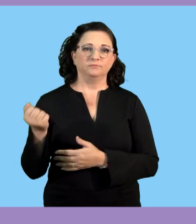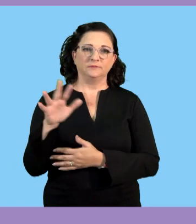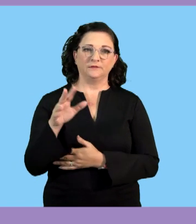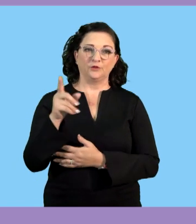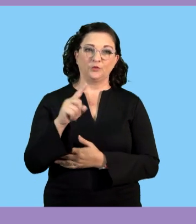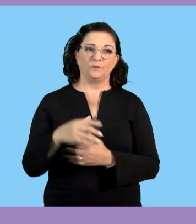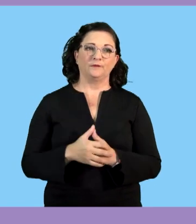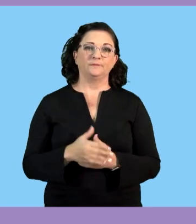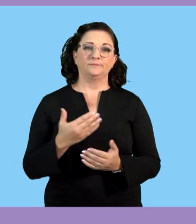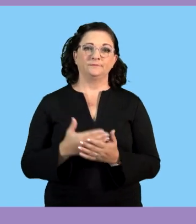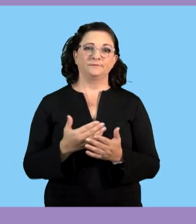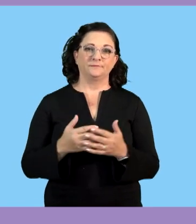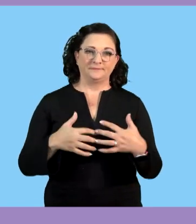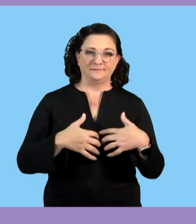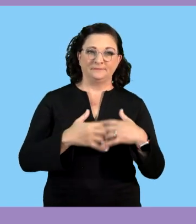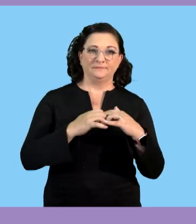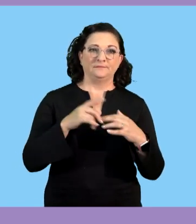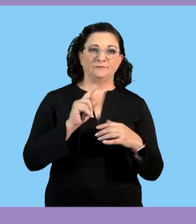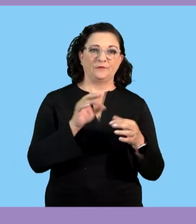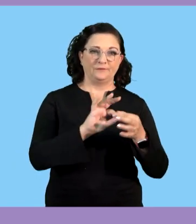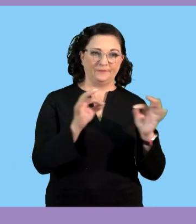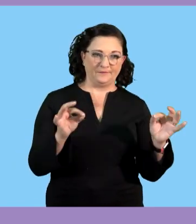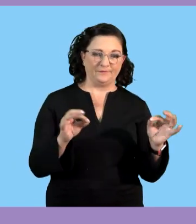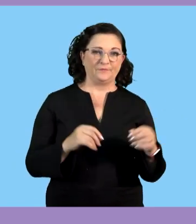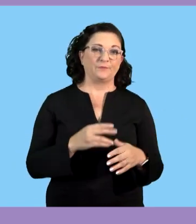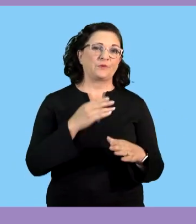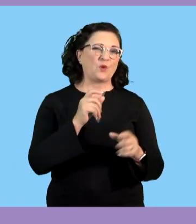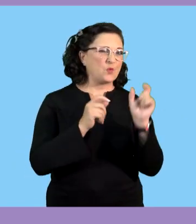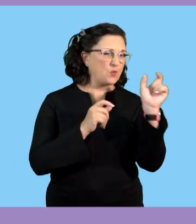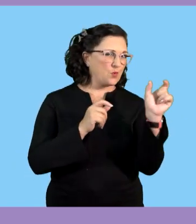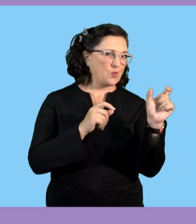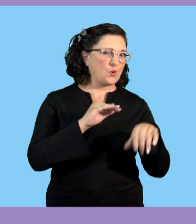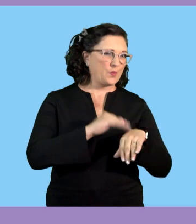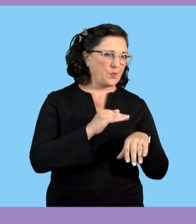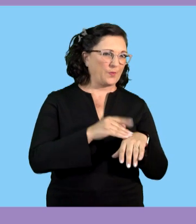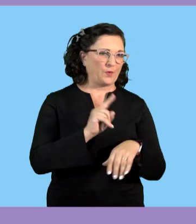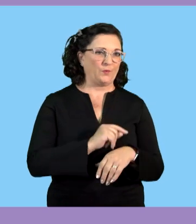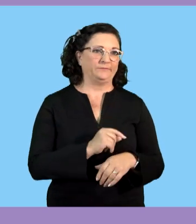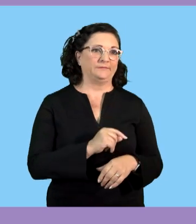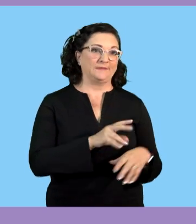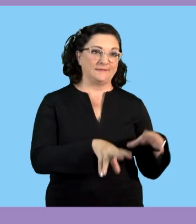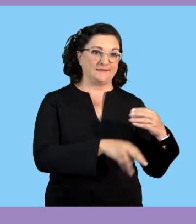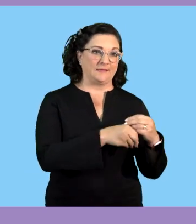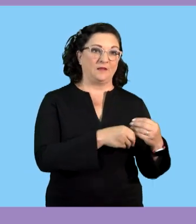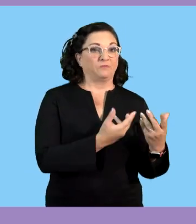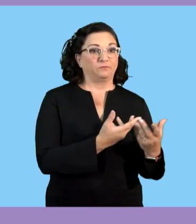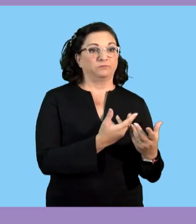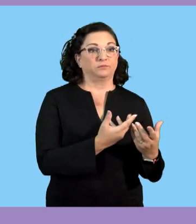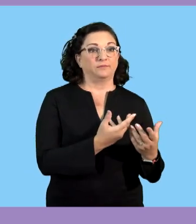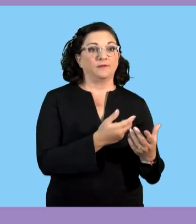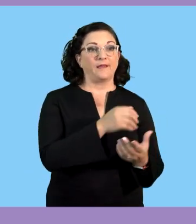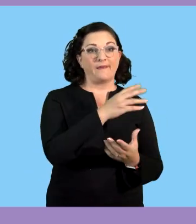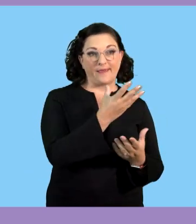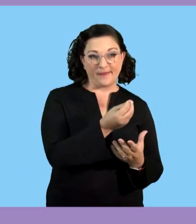set up an equation. So I've got a word problem here that says the sum of a number and 3 is